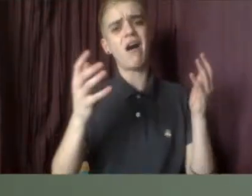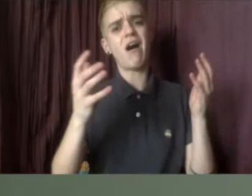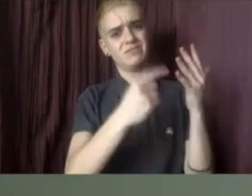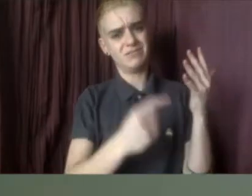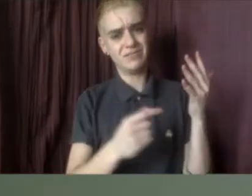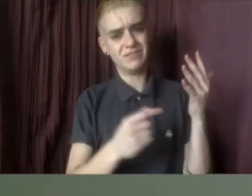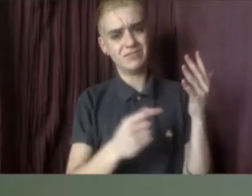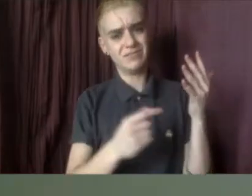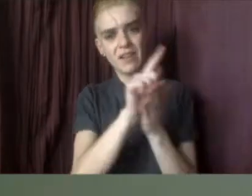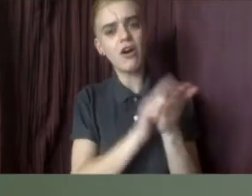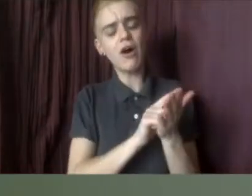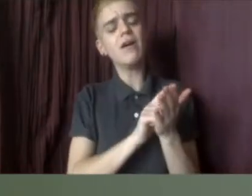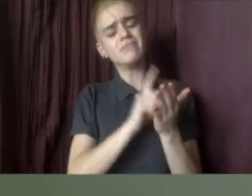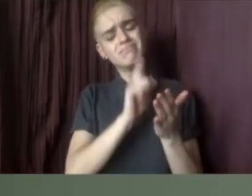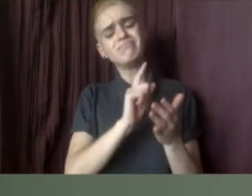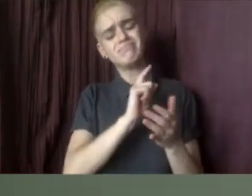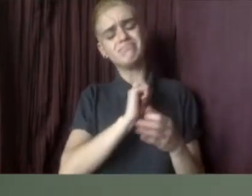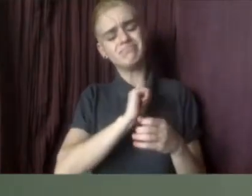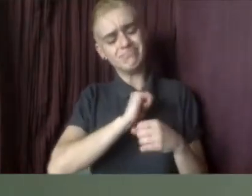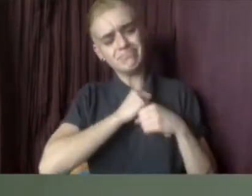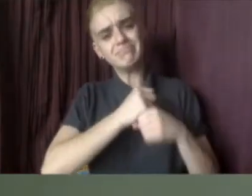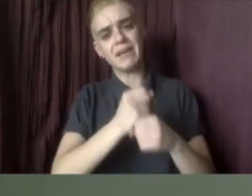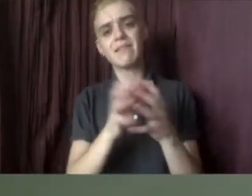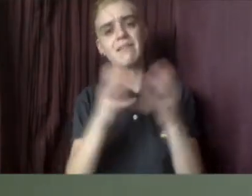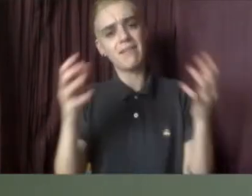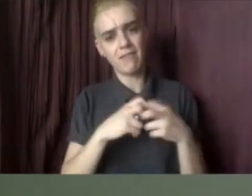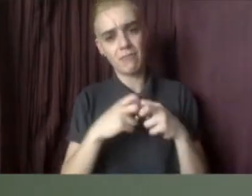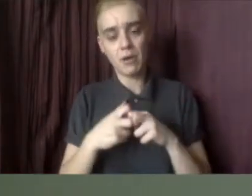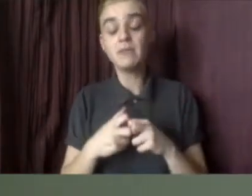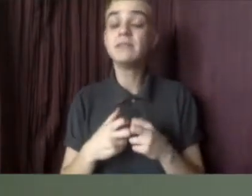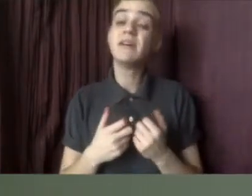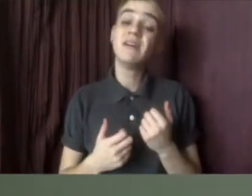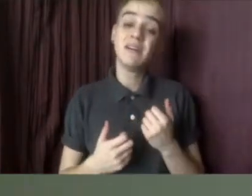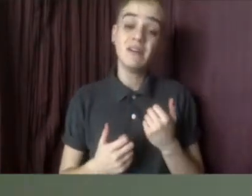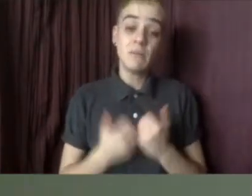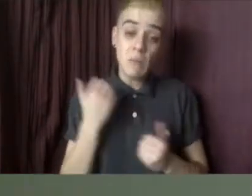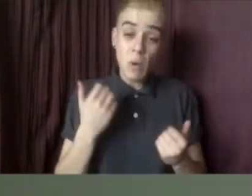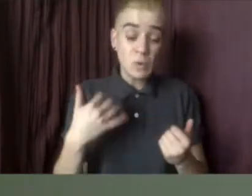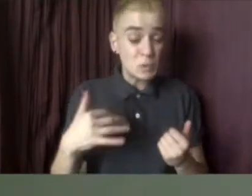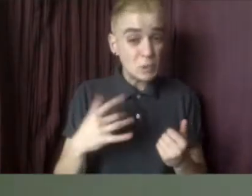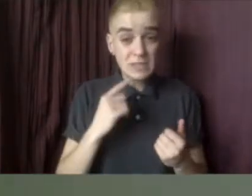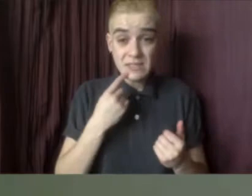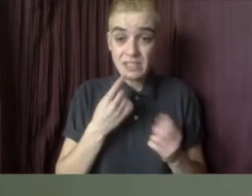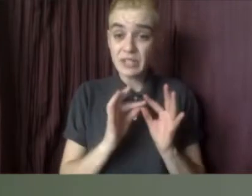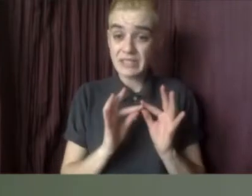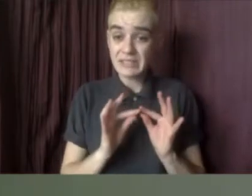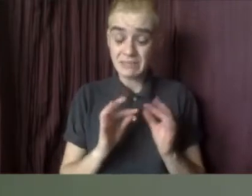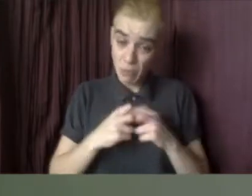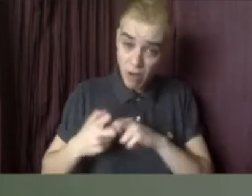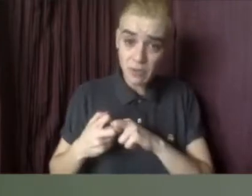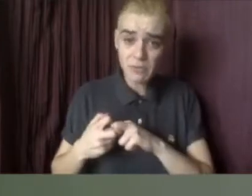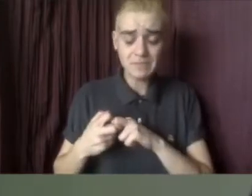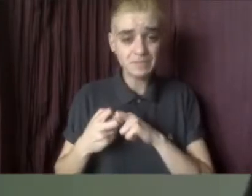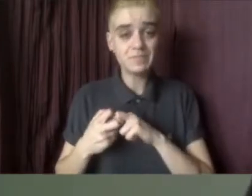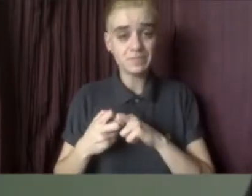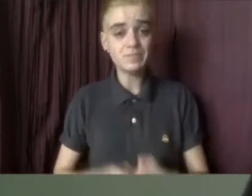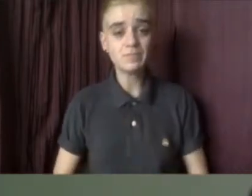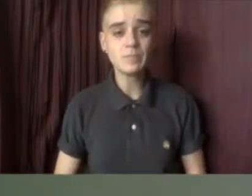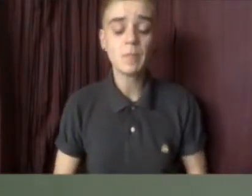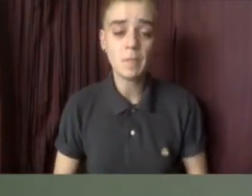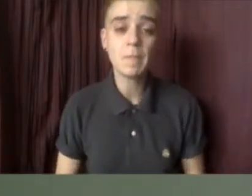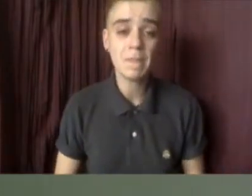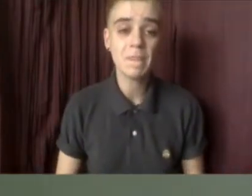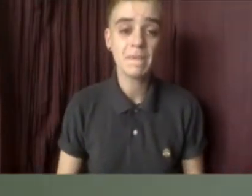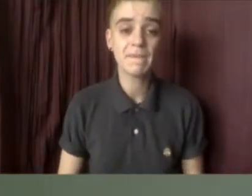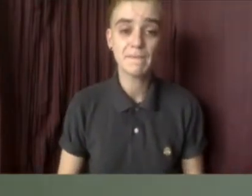is still a safe thing, that it's still free and fair and accurate, and that we will count our votes well, and that